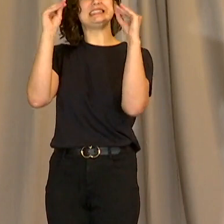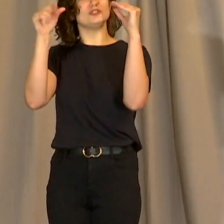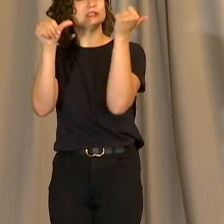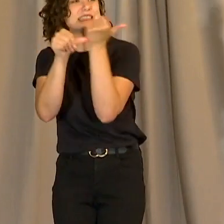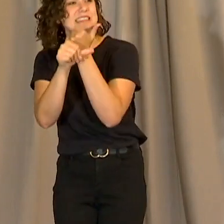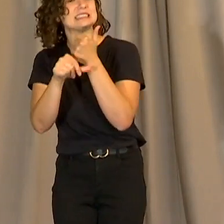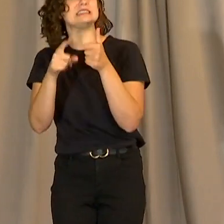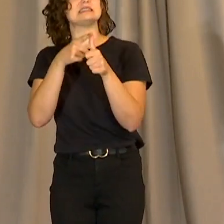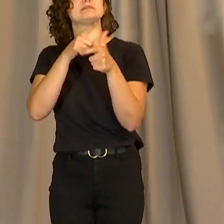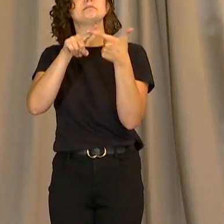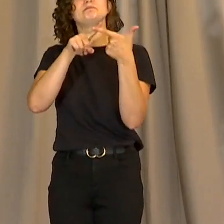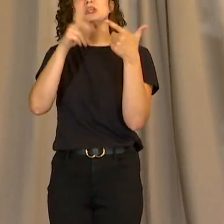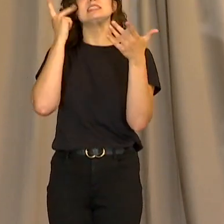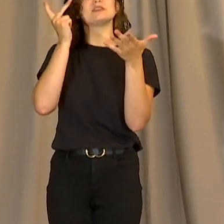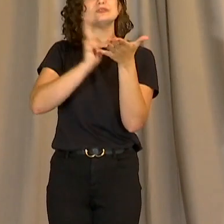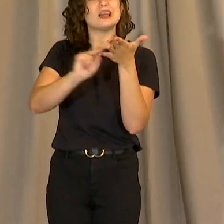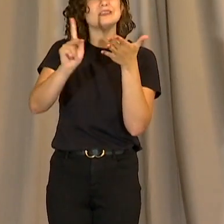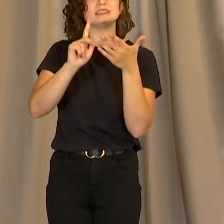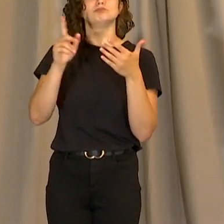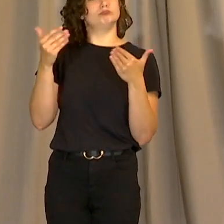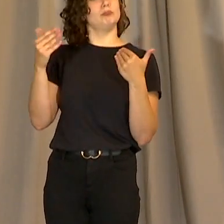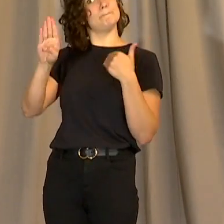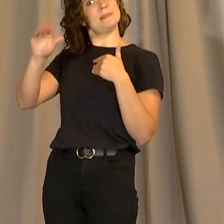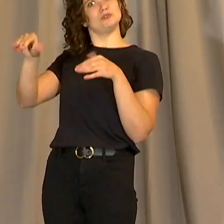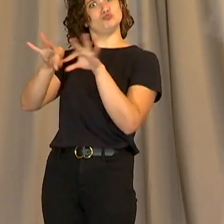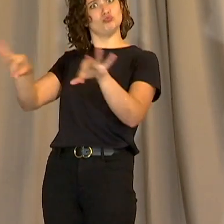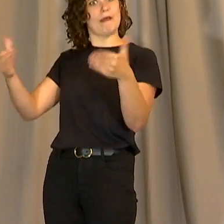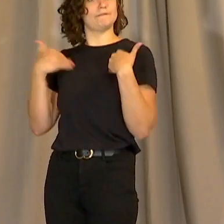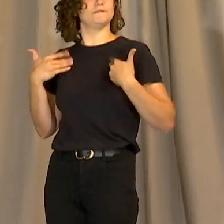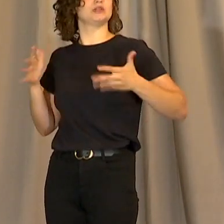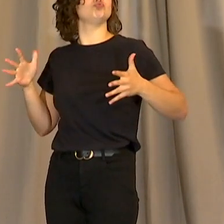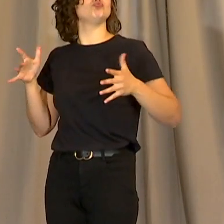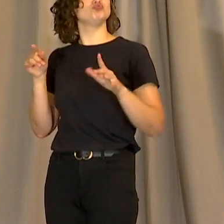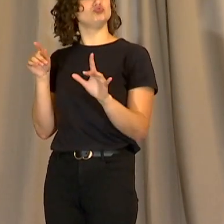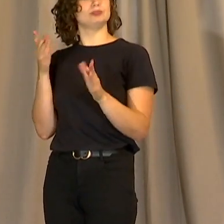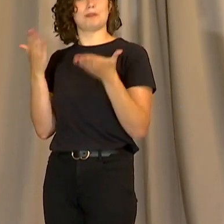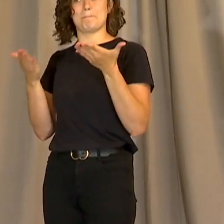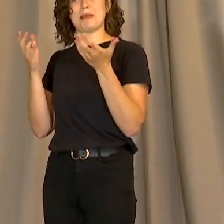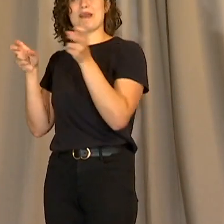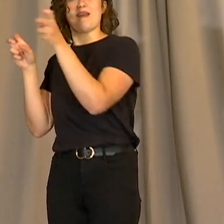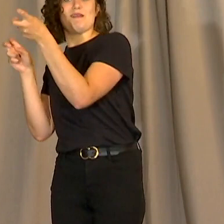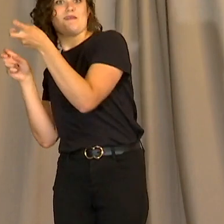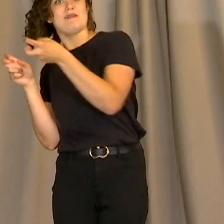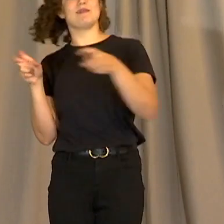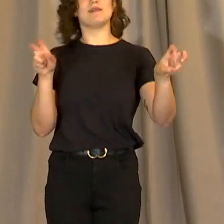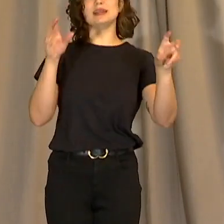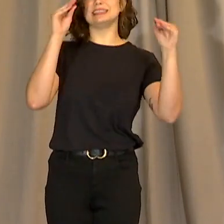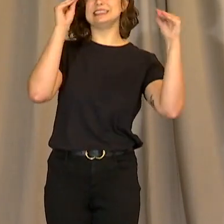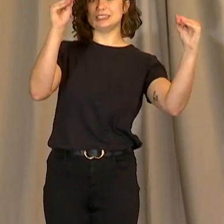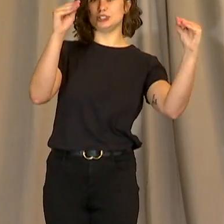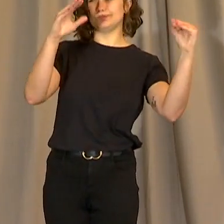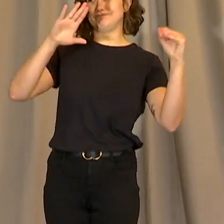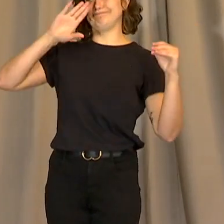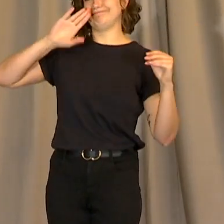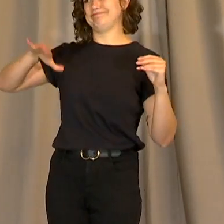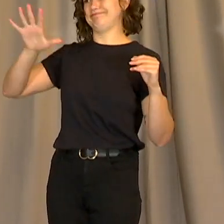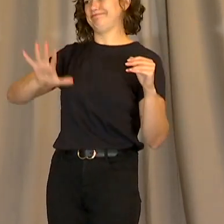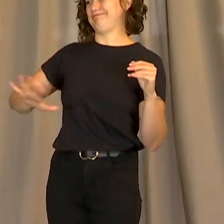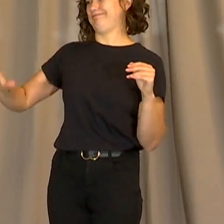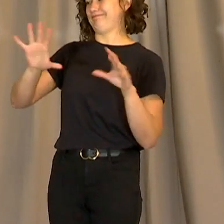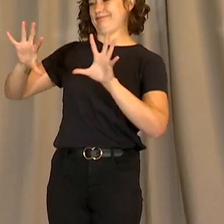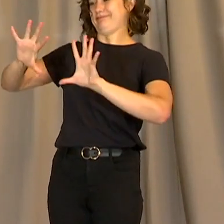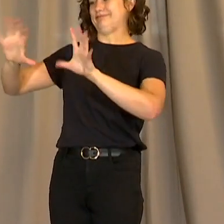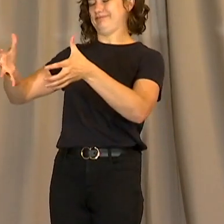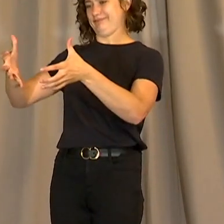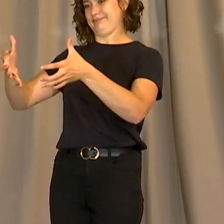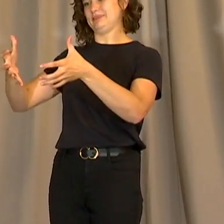can get an alternate route to certification. What we know about those populations of future educators is they are